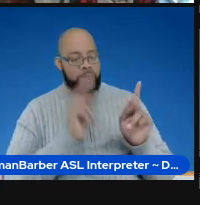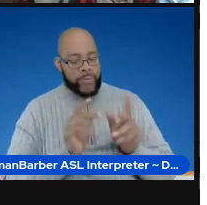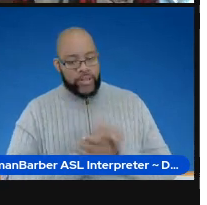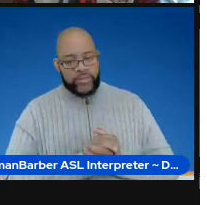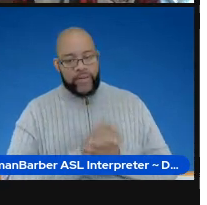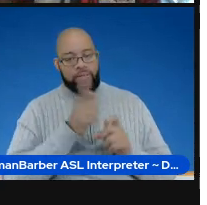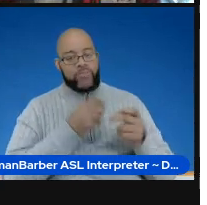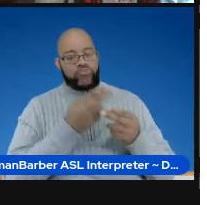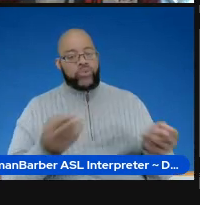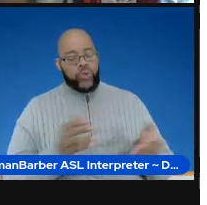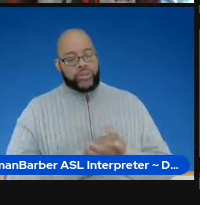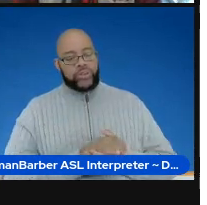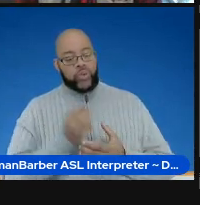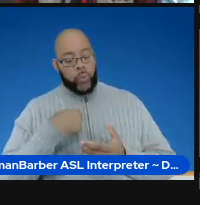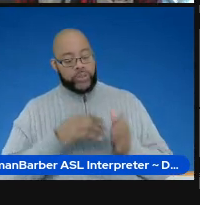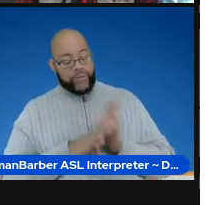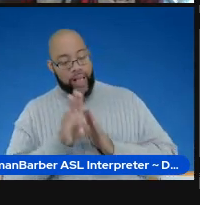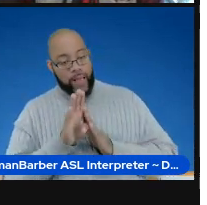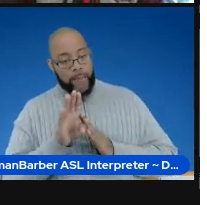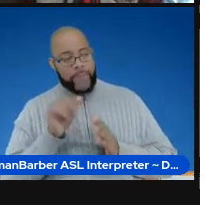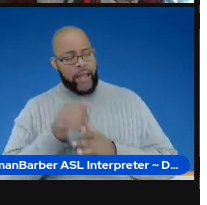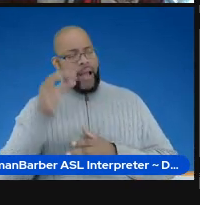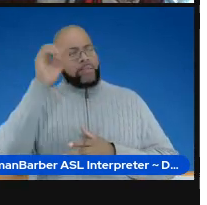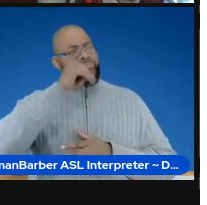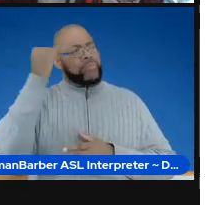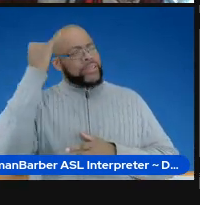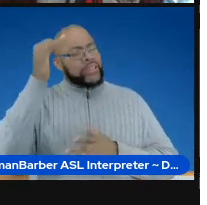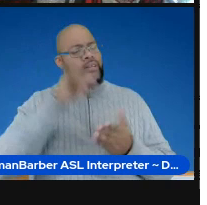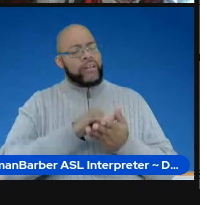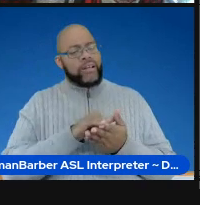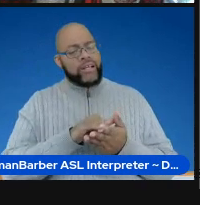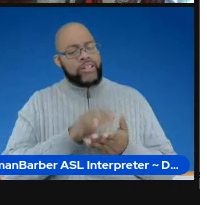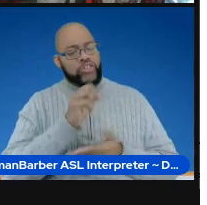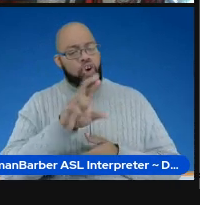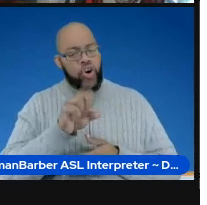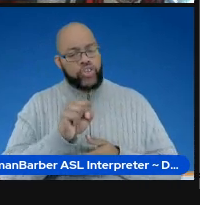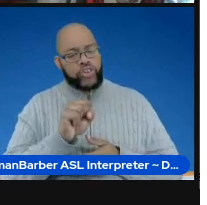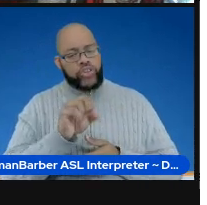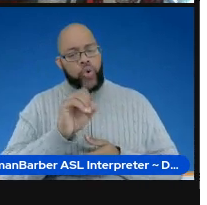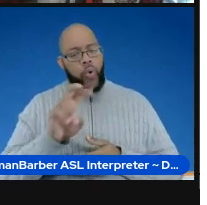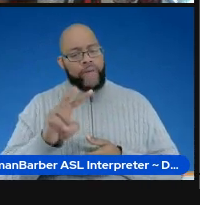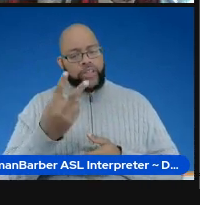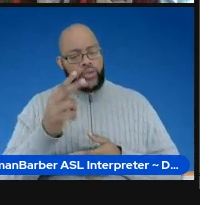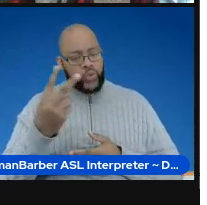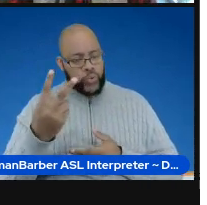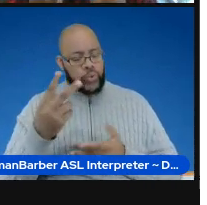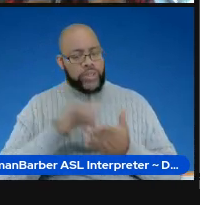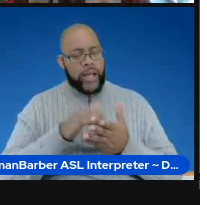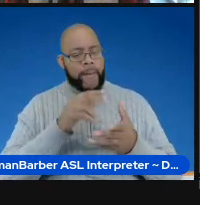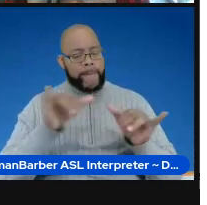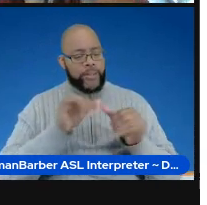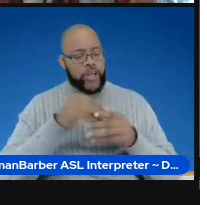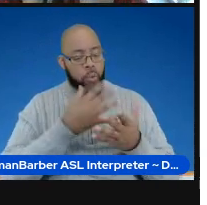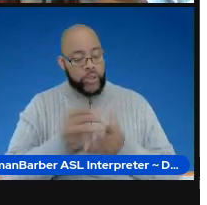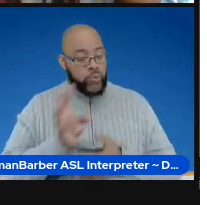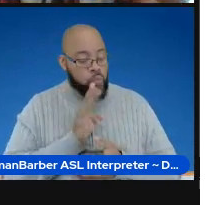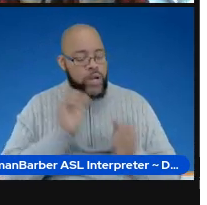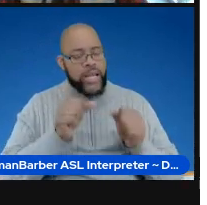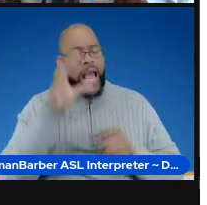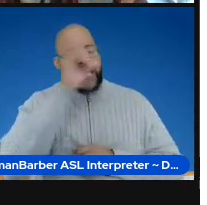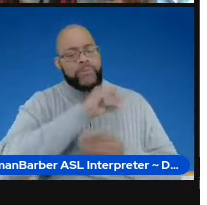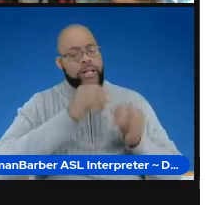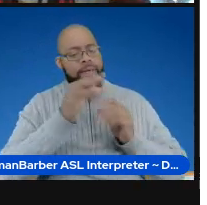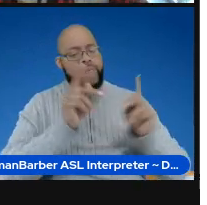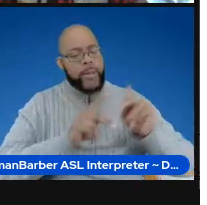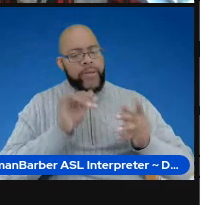these resources. And so we developed this hypothesis, that SARS-CoV-2 could be measured in the wastewater, and then maybe we can estimate the number of